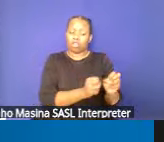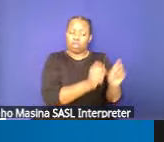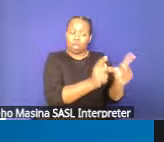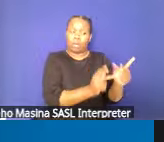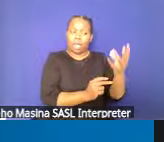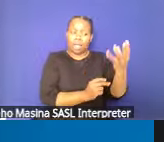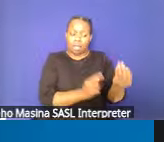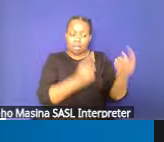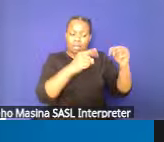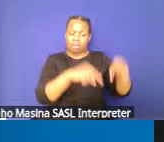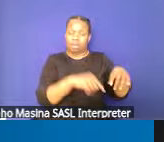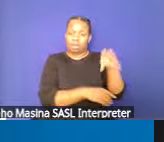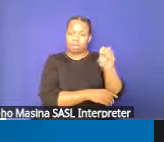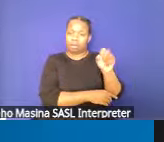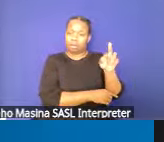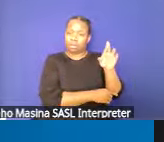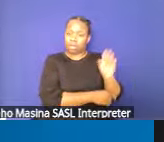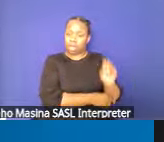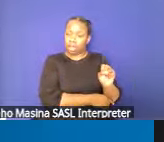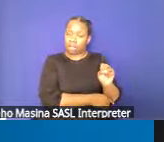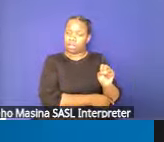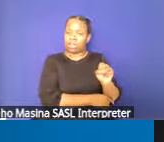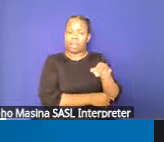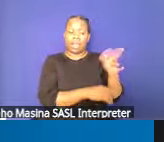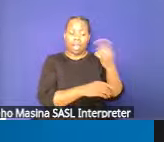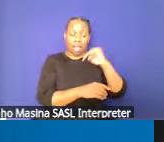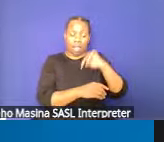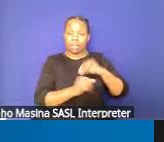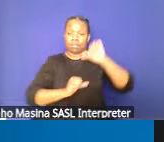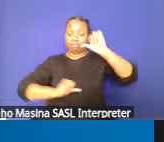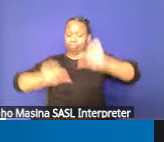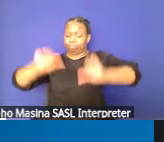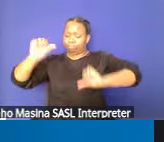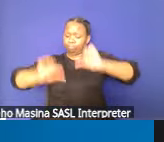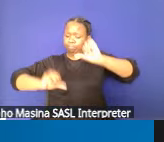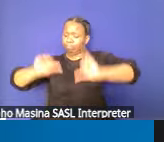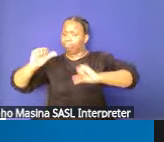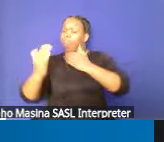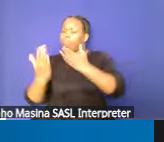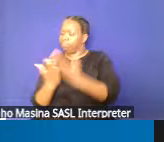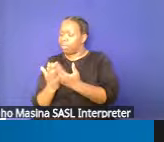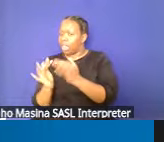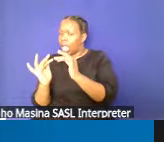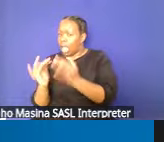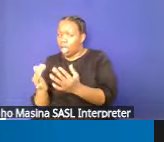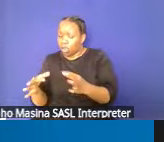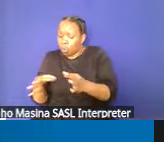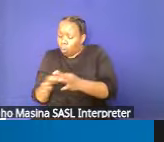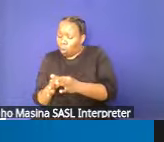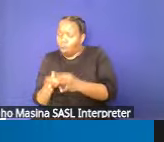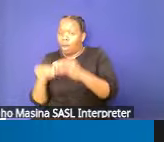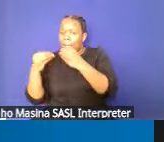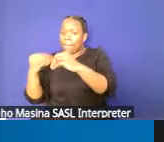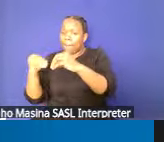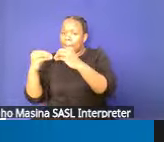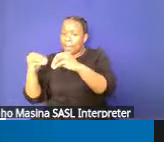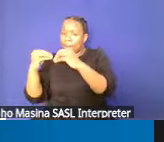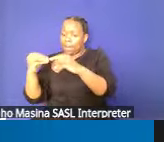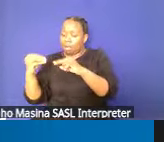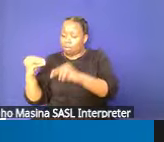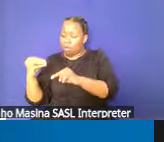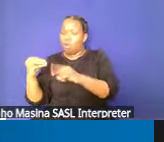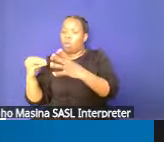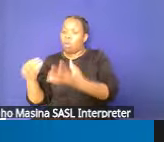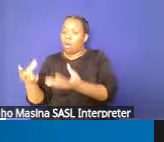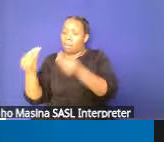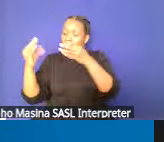SARS. So basically, that's where we assess the capabilities. That's where small entities sometimes will fall short.